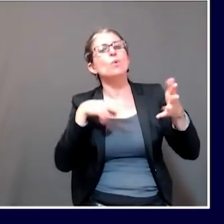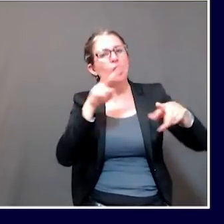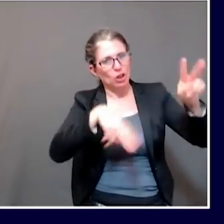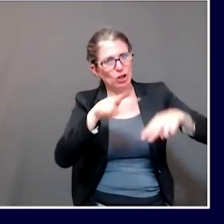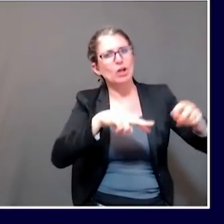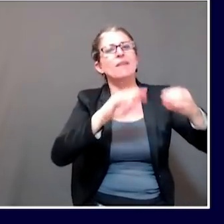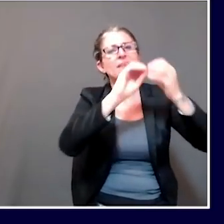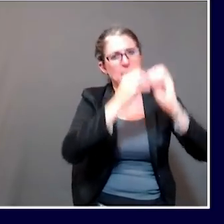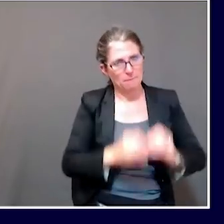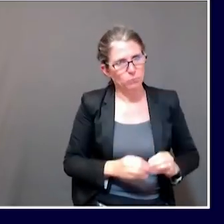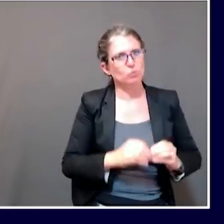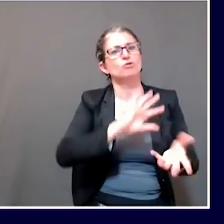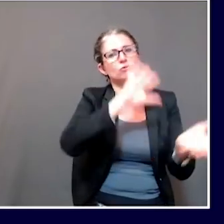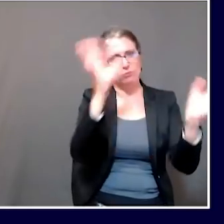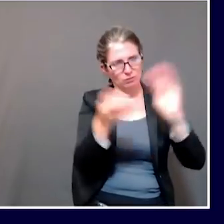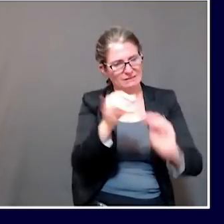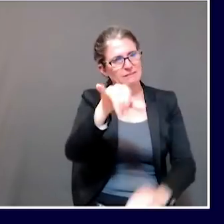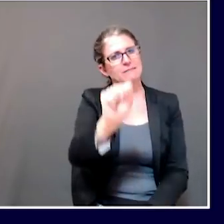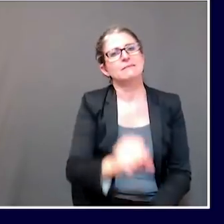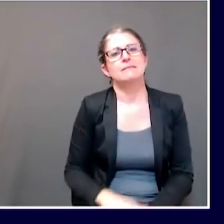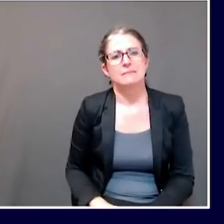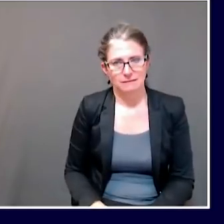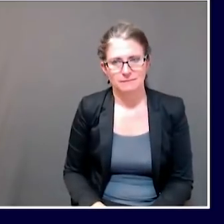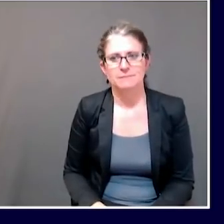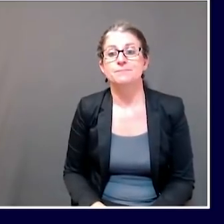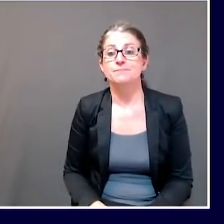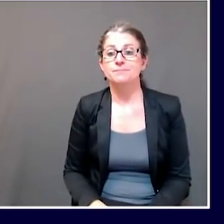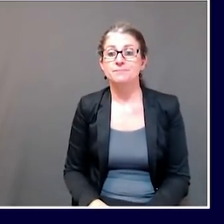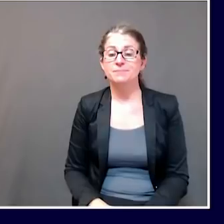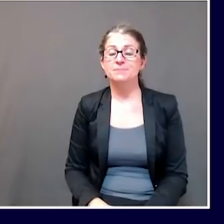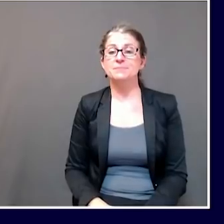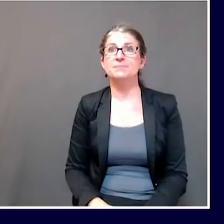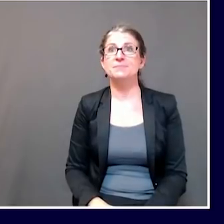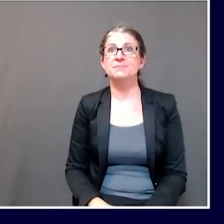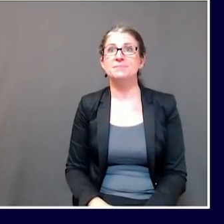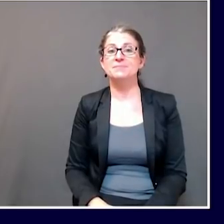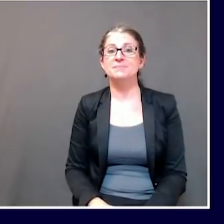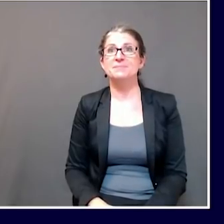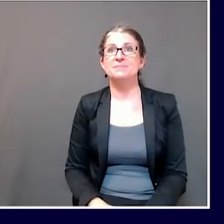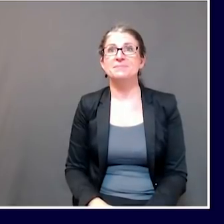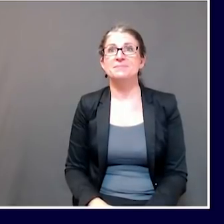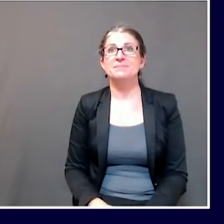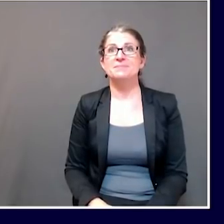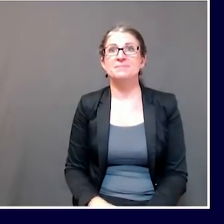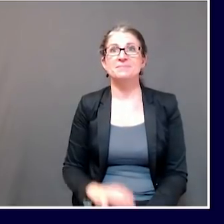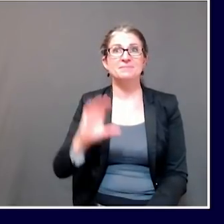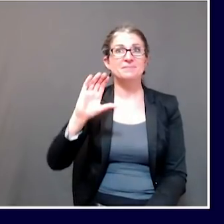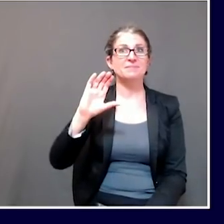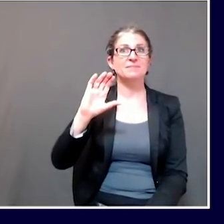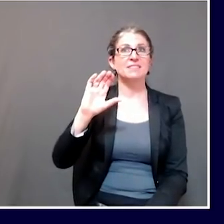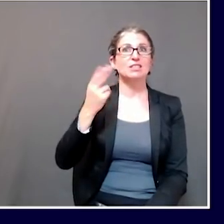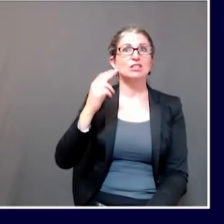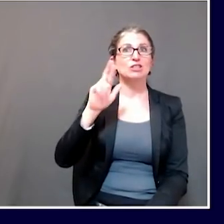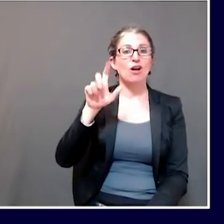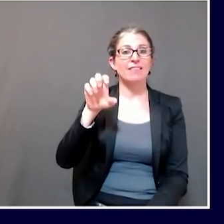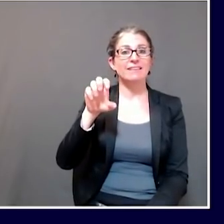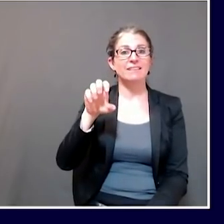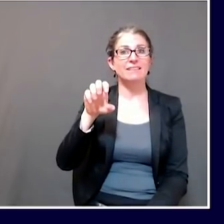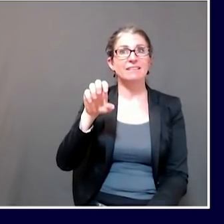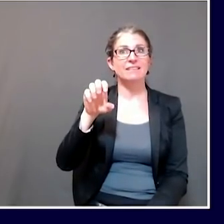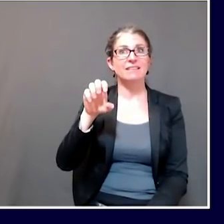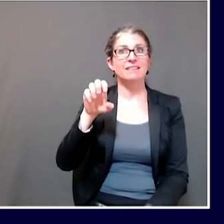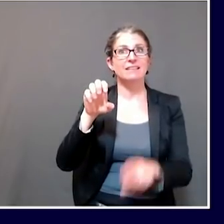I'm going to turn now to Charlie at the BDN. Yeah. Hi, Dr. Shah. Thank you. Just one question for me